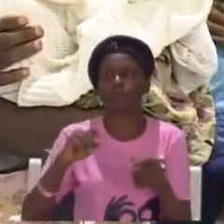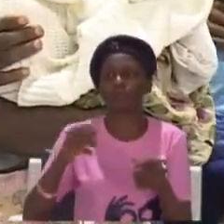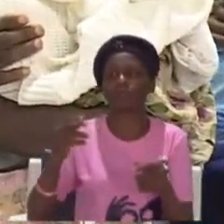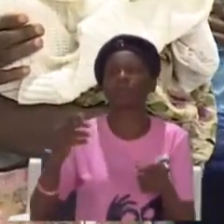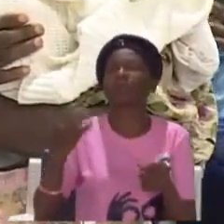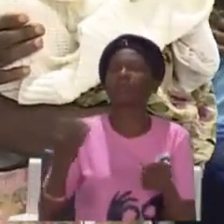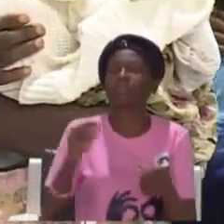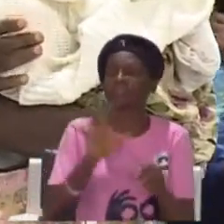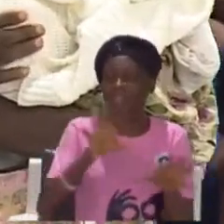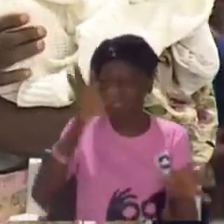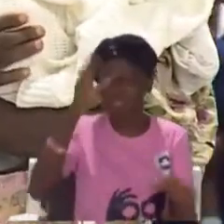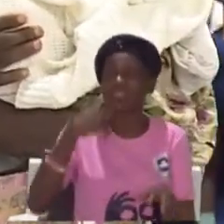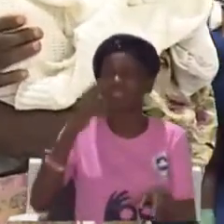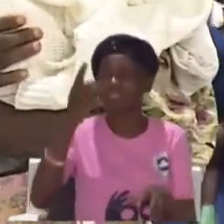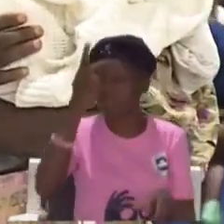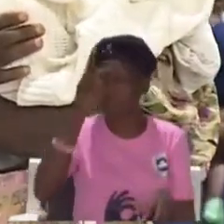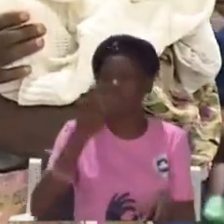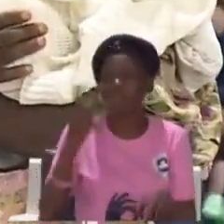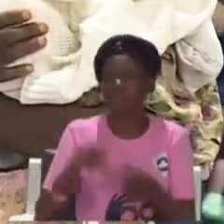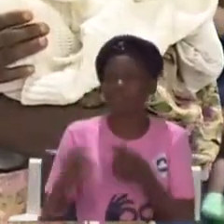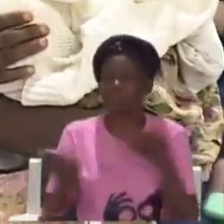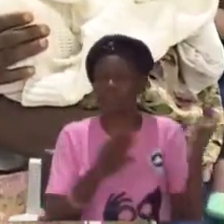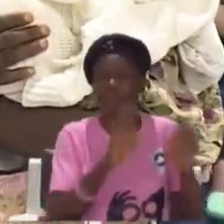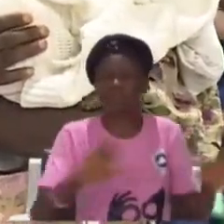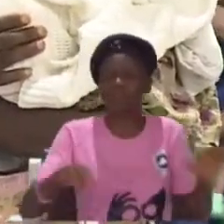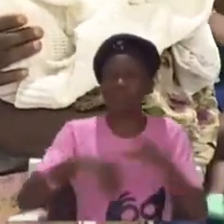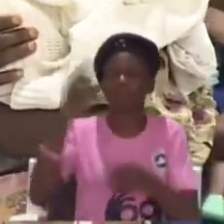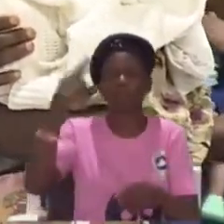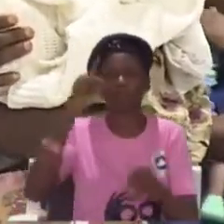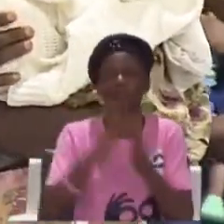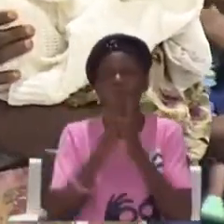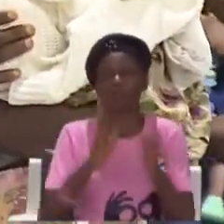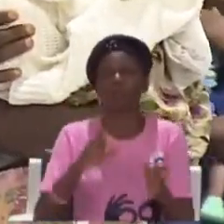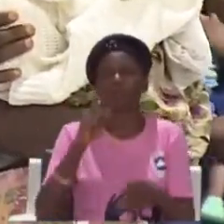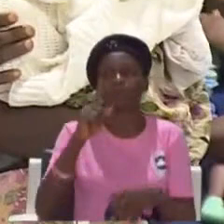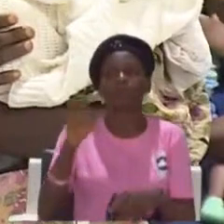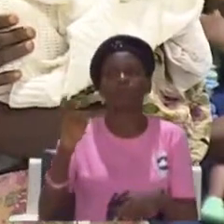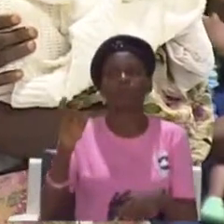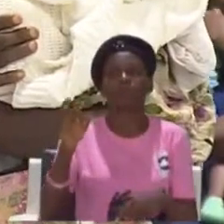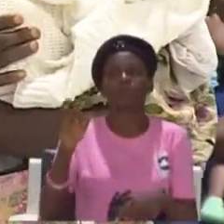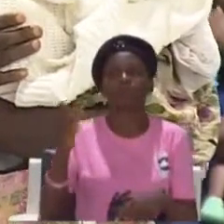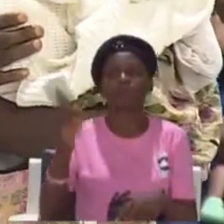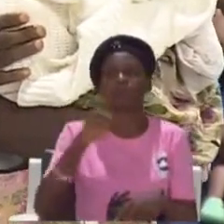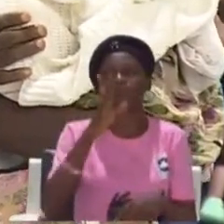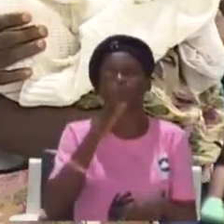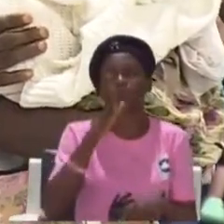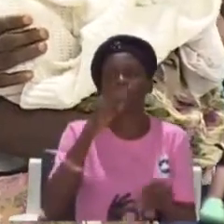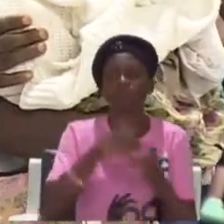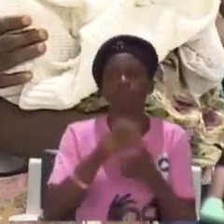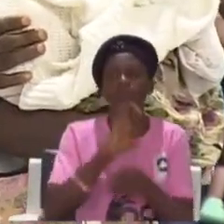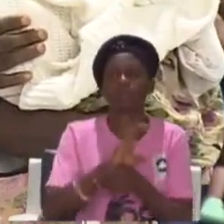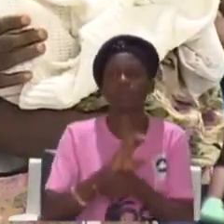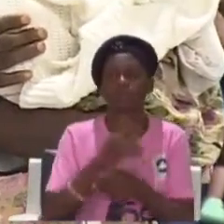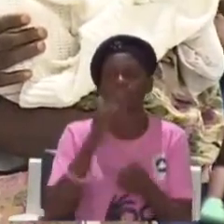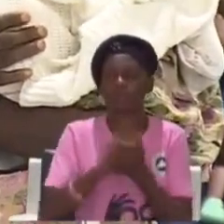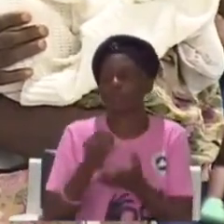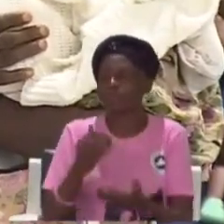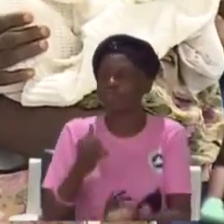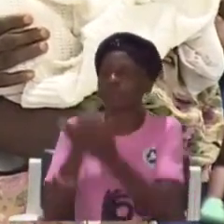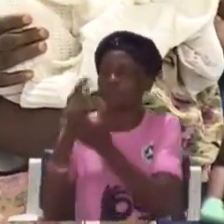to bring their children out for prayer. So one of our mommy in the church said that I should carry one